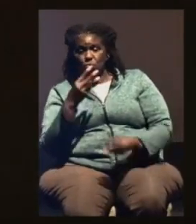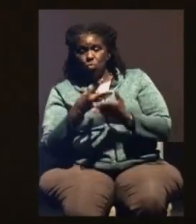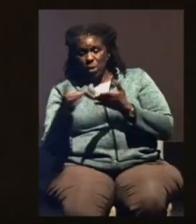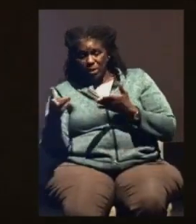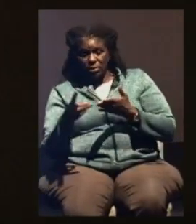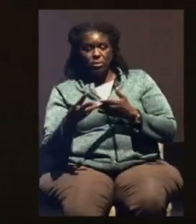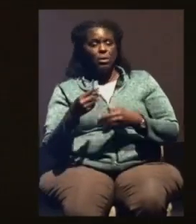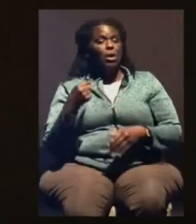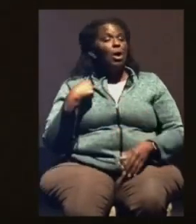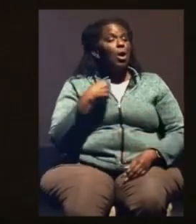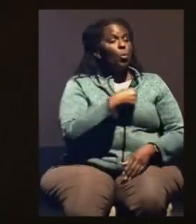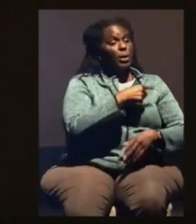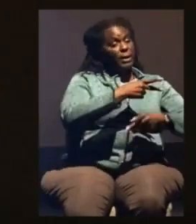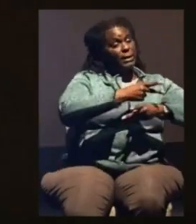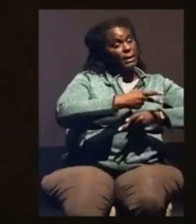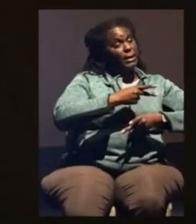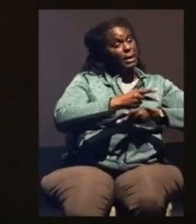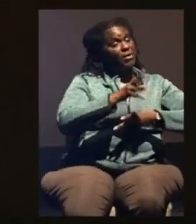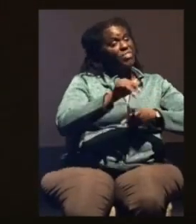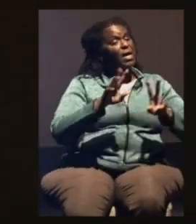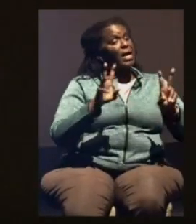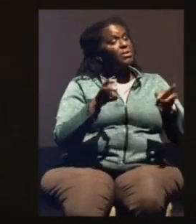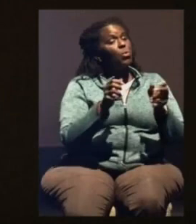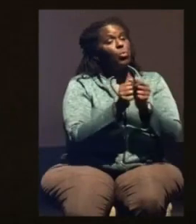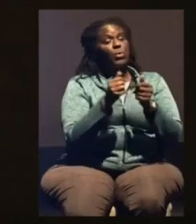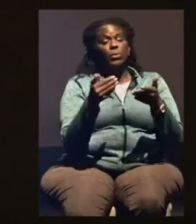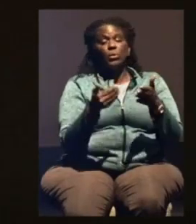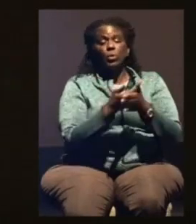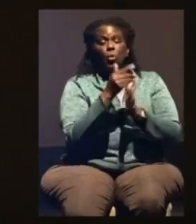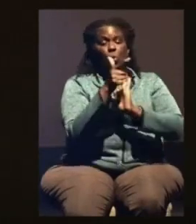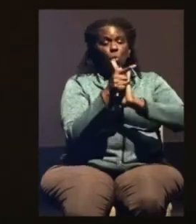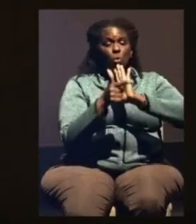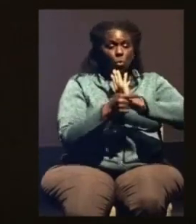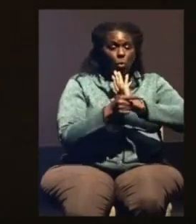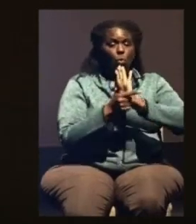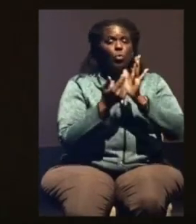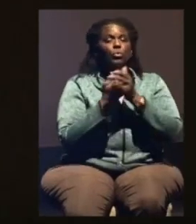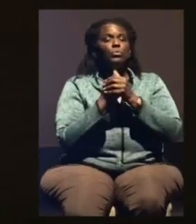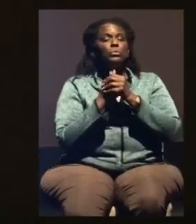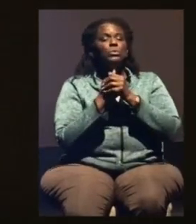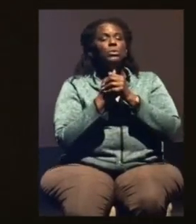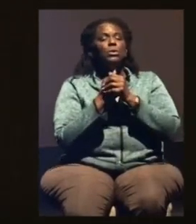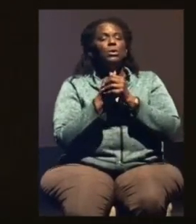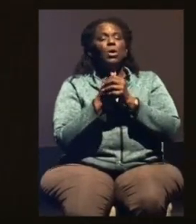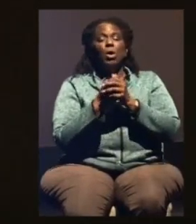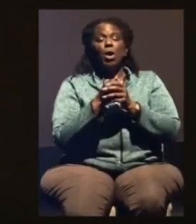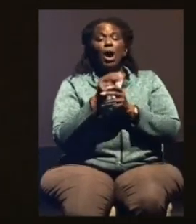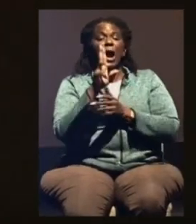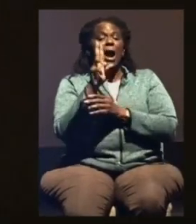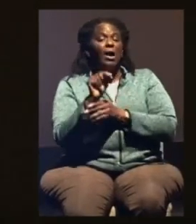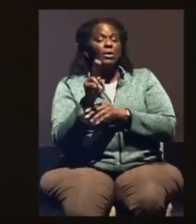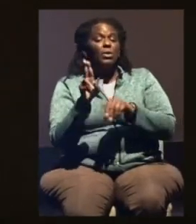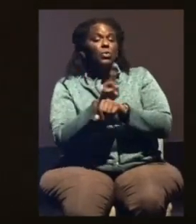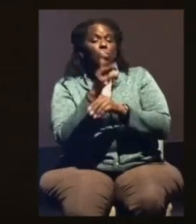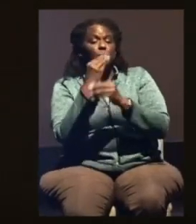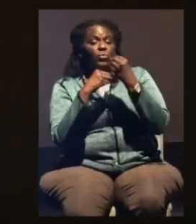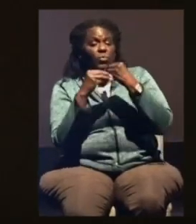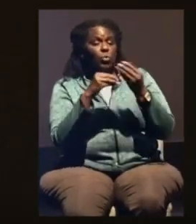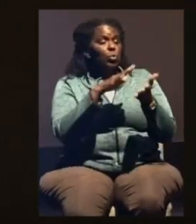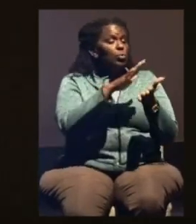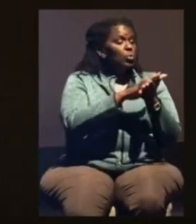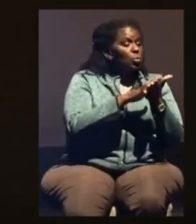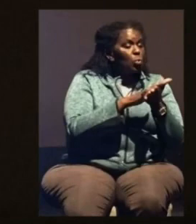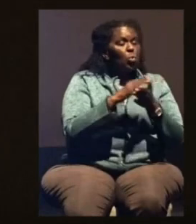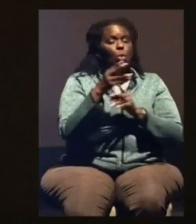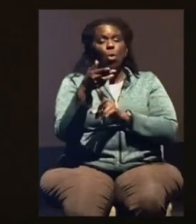way we're addressing this here in California is with a new law to recapture unused food in schools and hotels